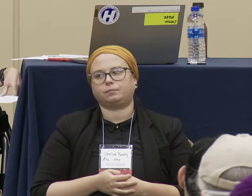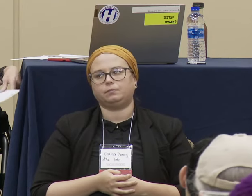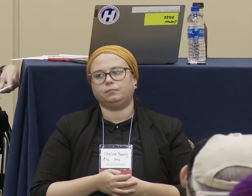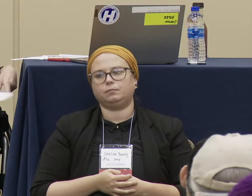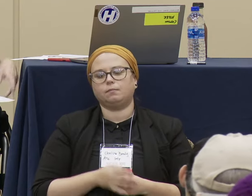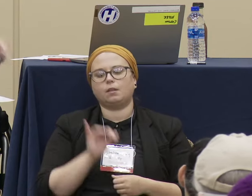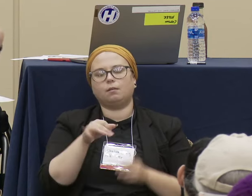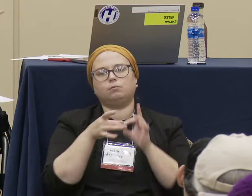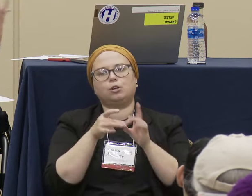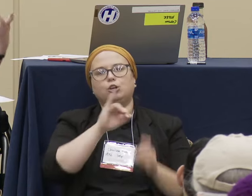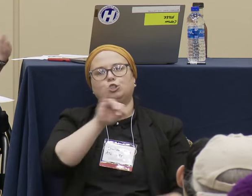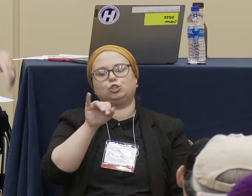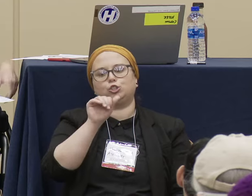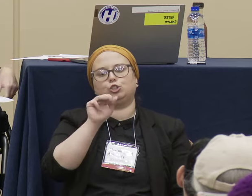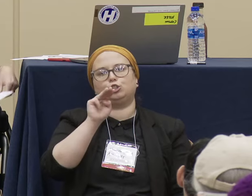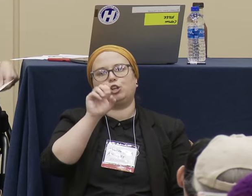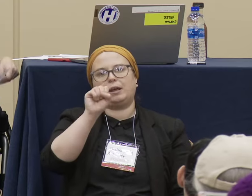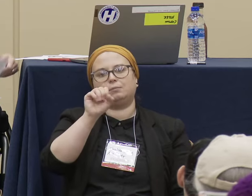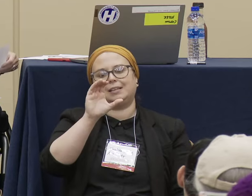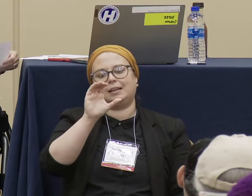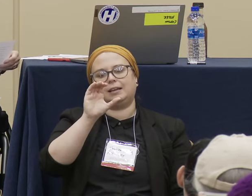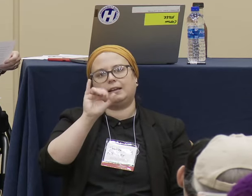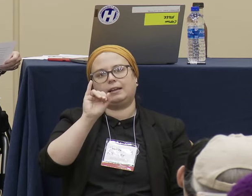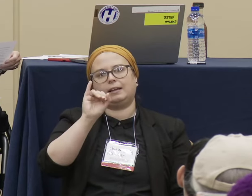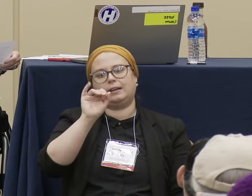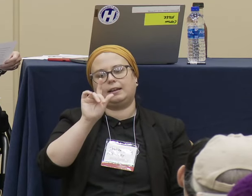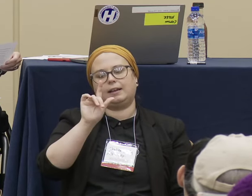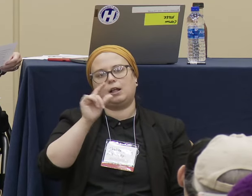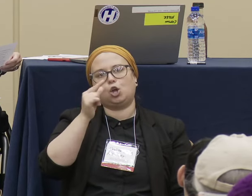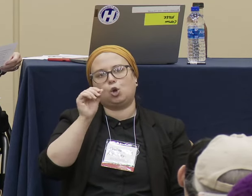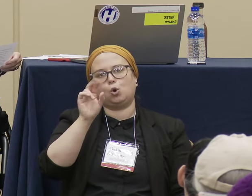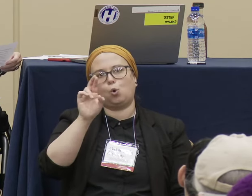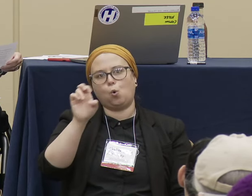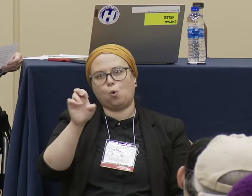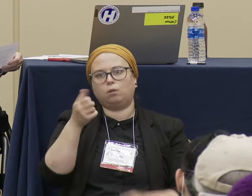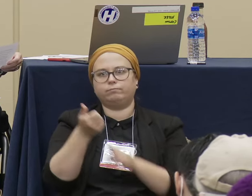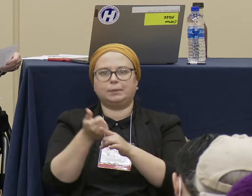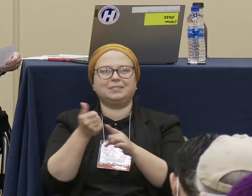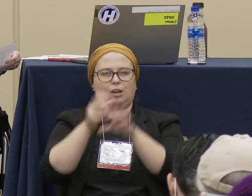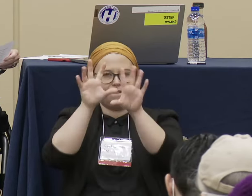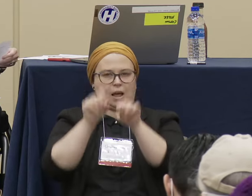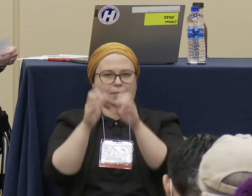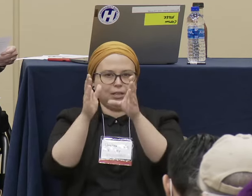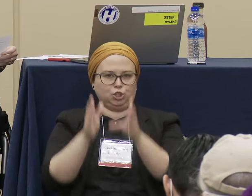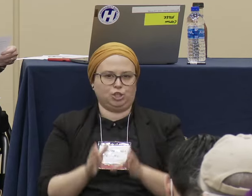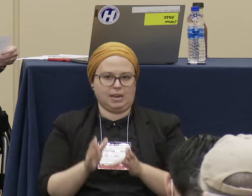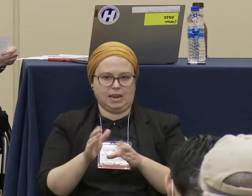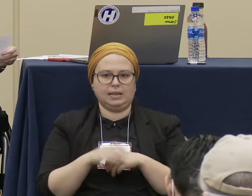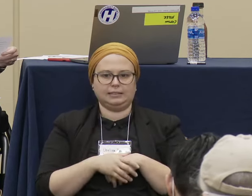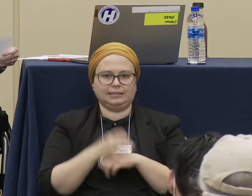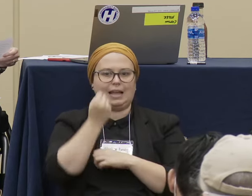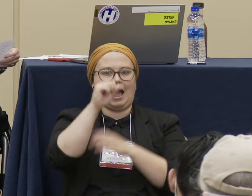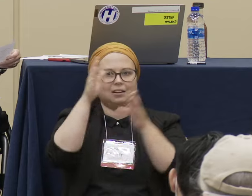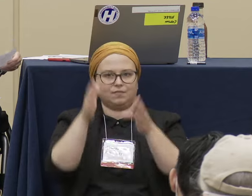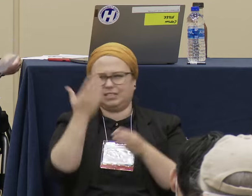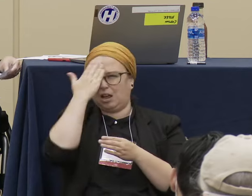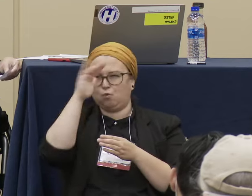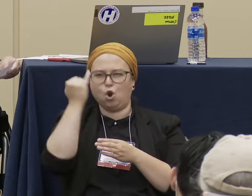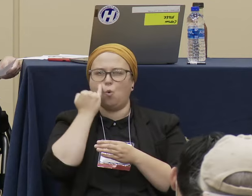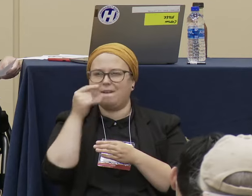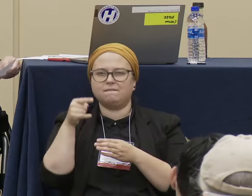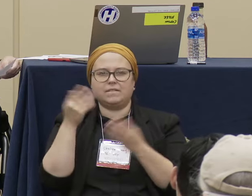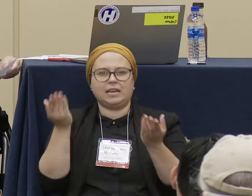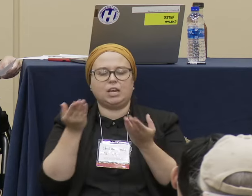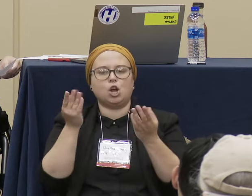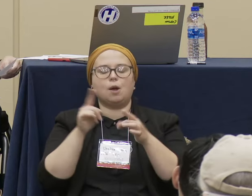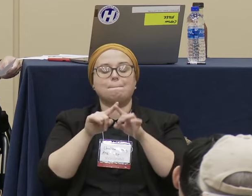James Kilgore, who's a longtime abolitionist and formerly incarcerated activist, I don't know if he's here, but he asks whether